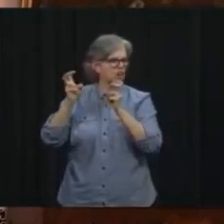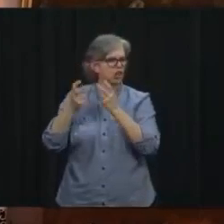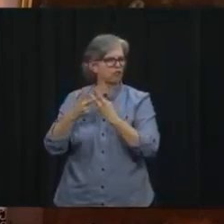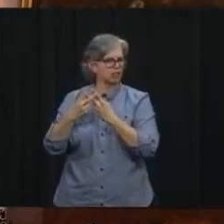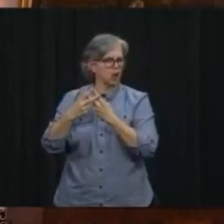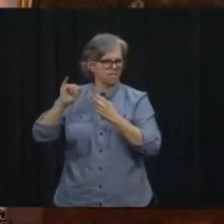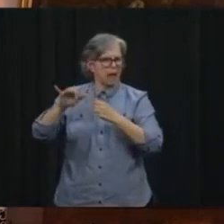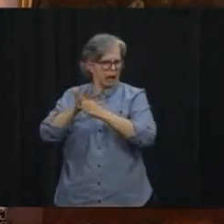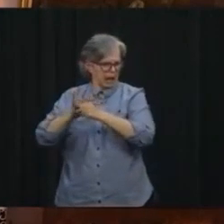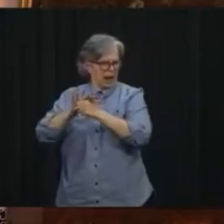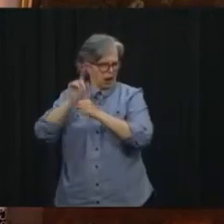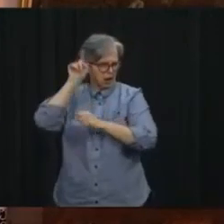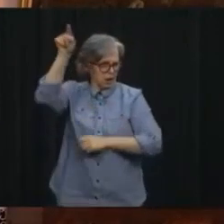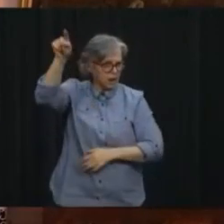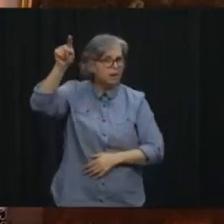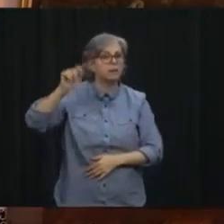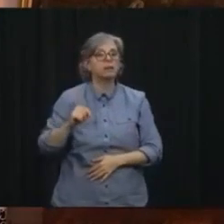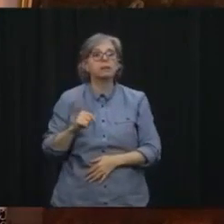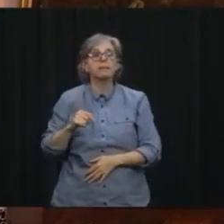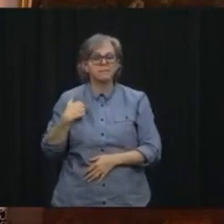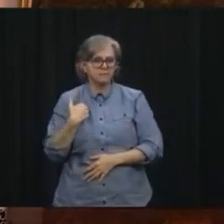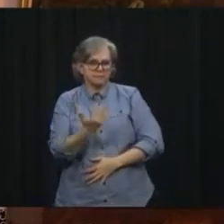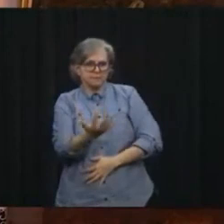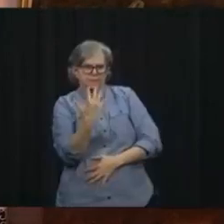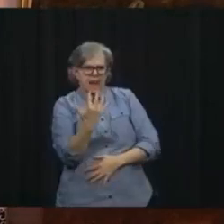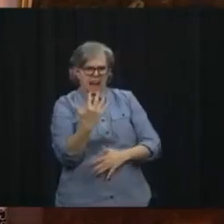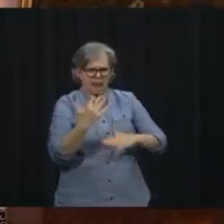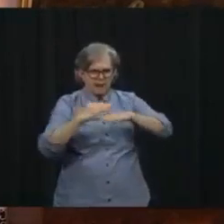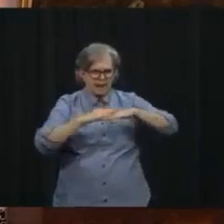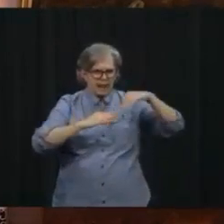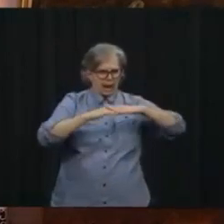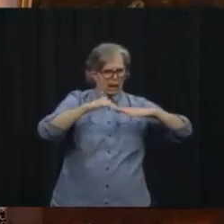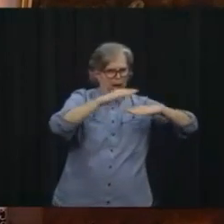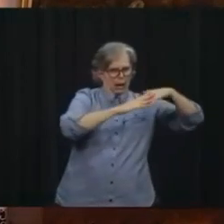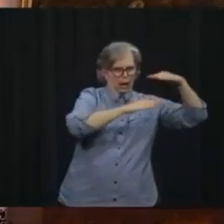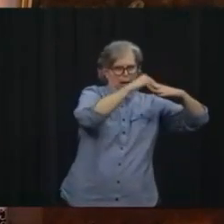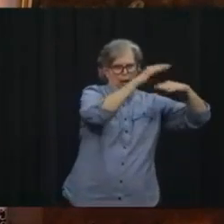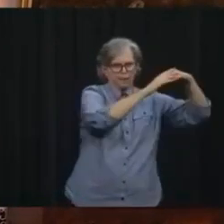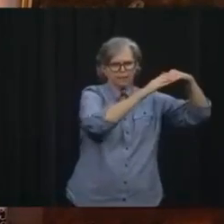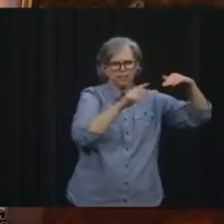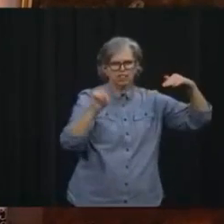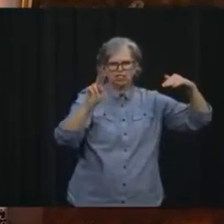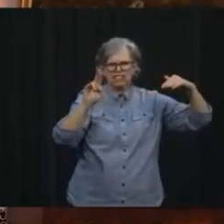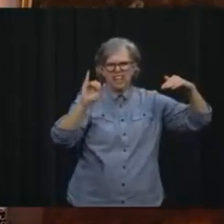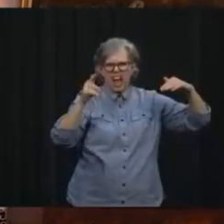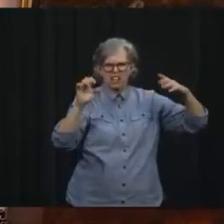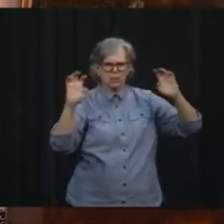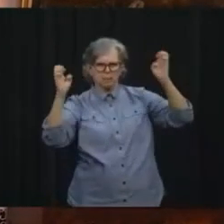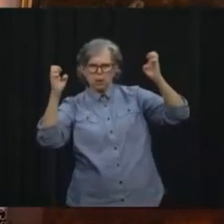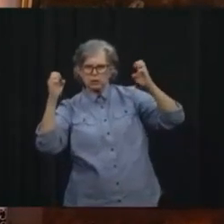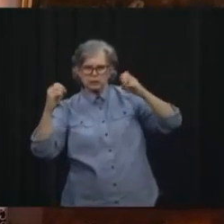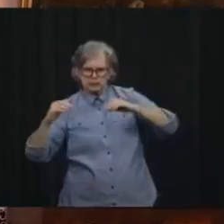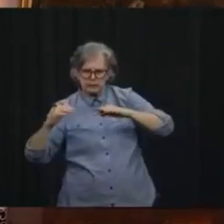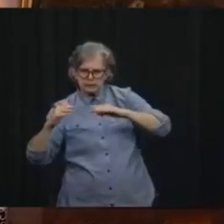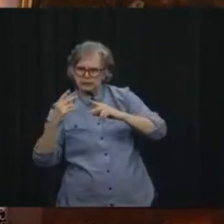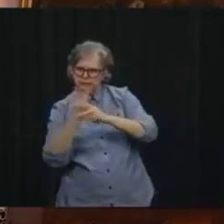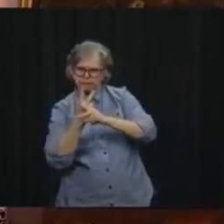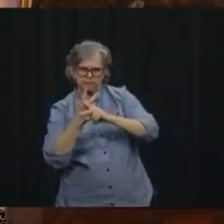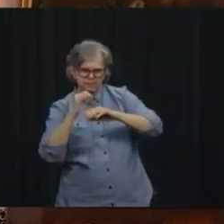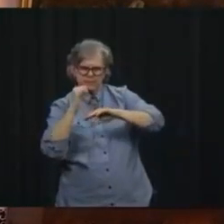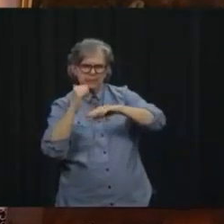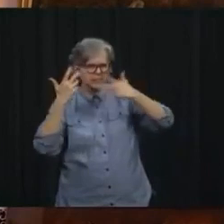the scurry and the flurry of activity that's happening on the ground at the local level. I implore